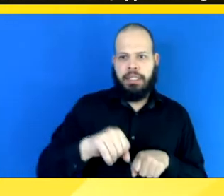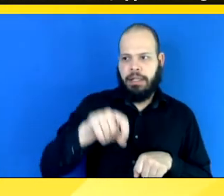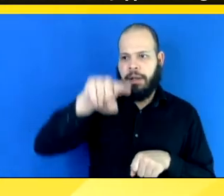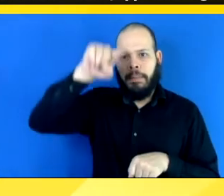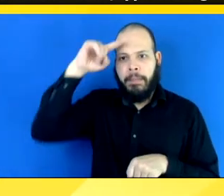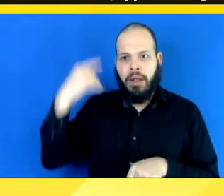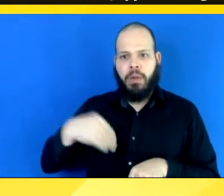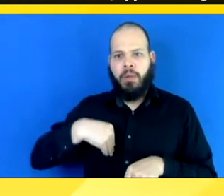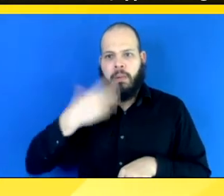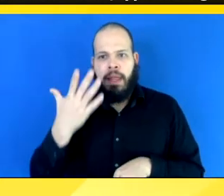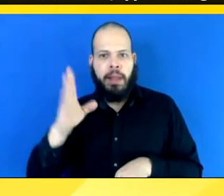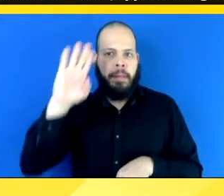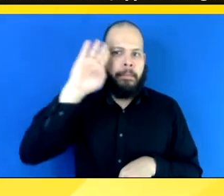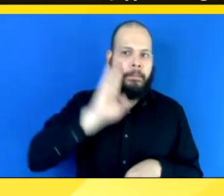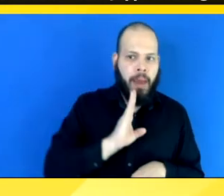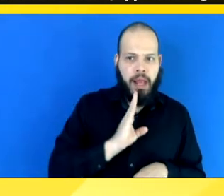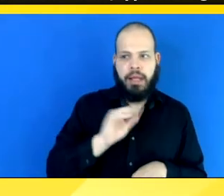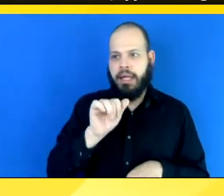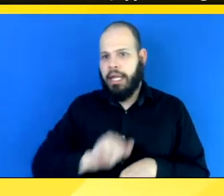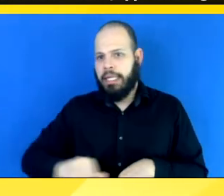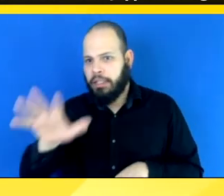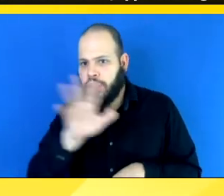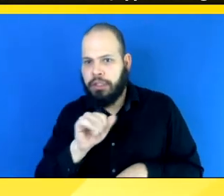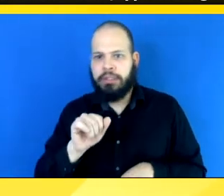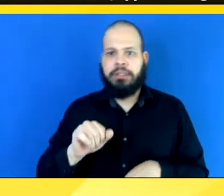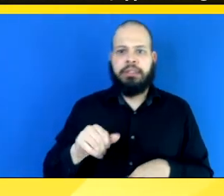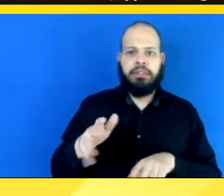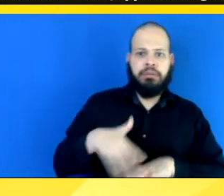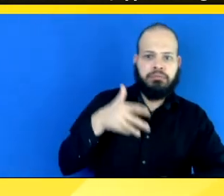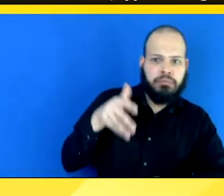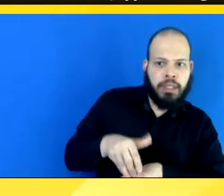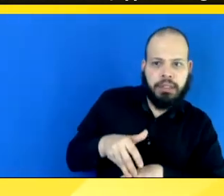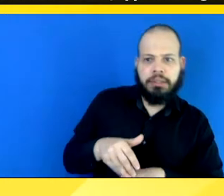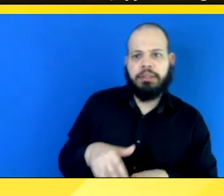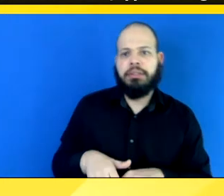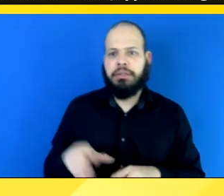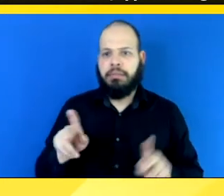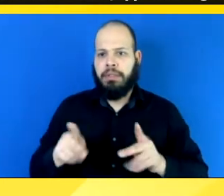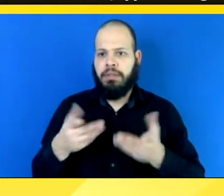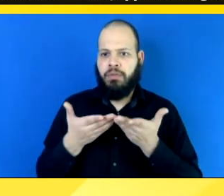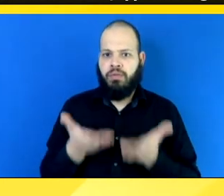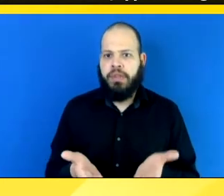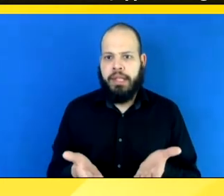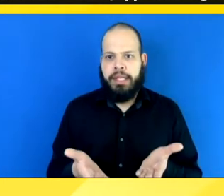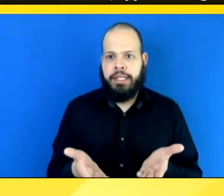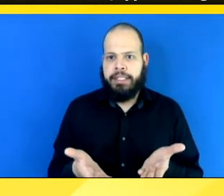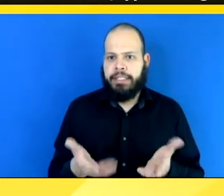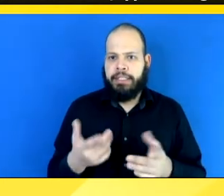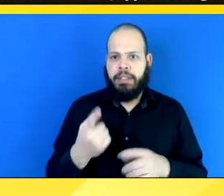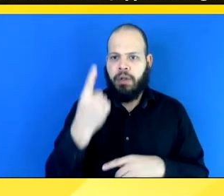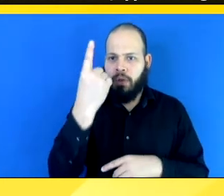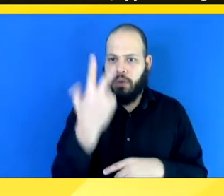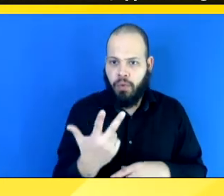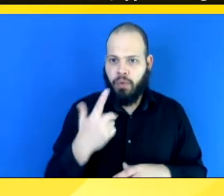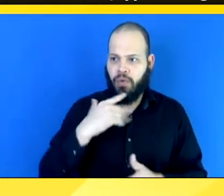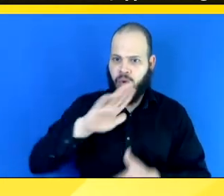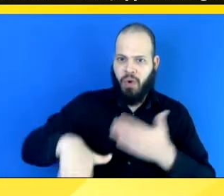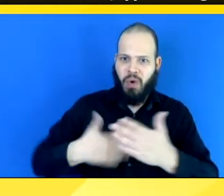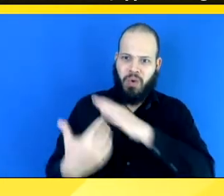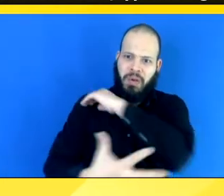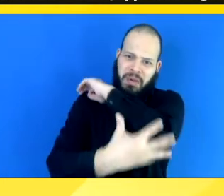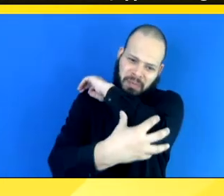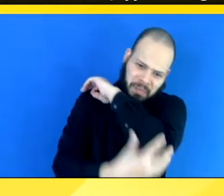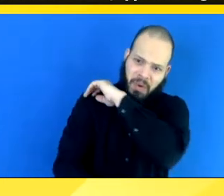in the South. And one-third of all poor people live in the South. Poor and low-wealth in the South. One-third of all poor and low-wealth white people live in the